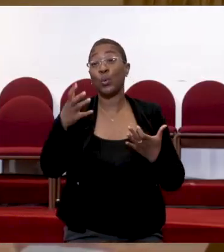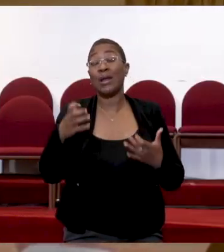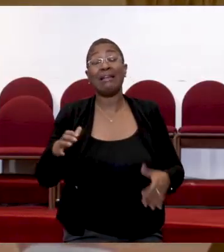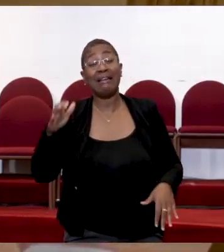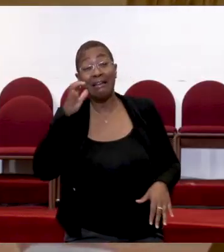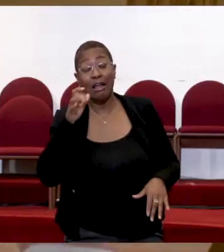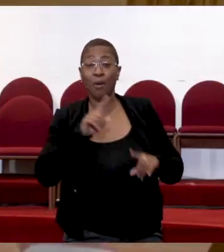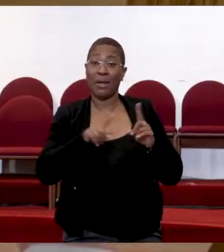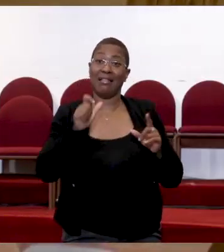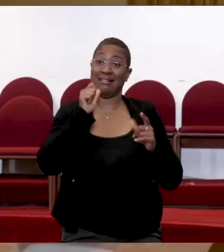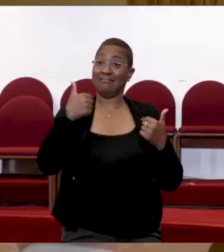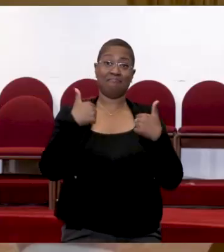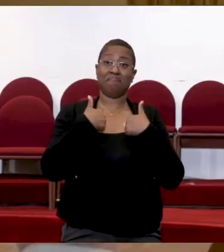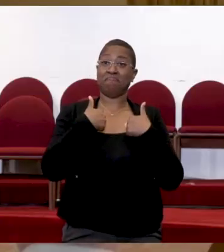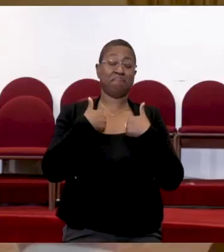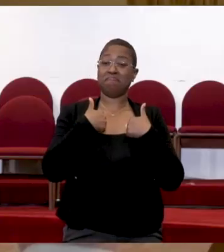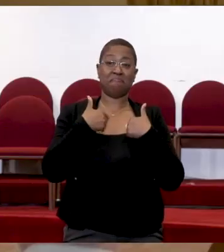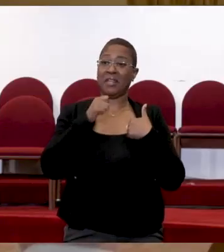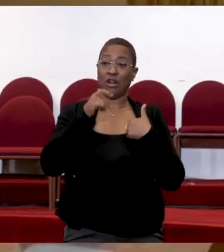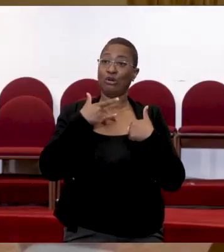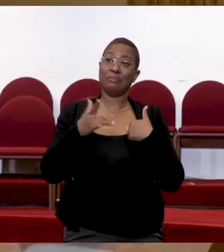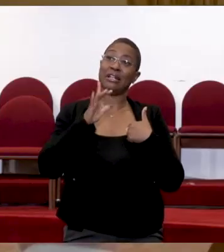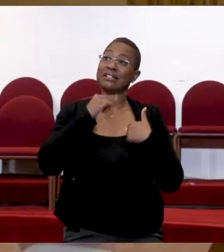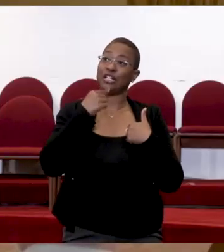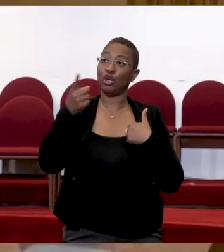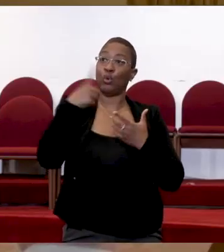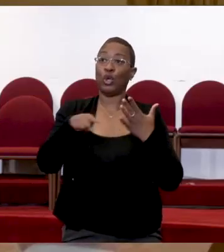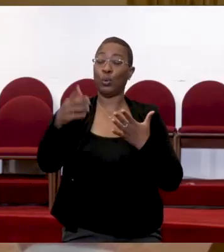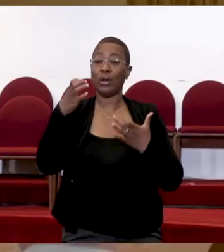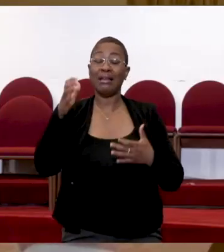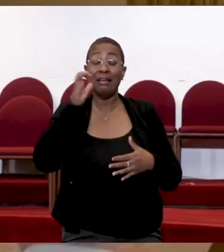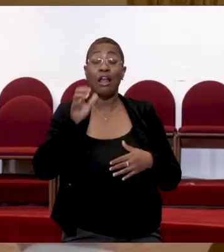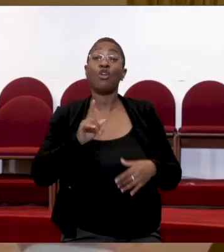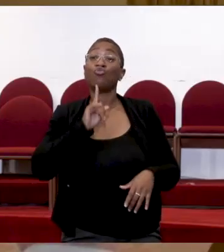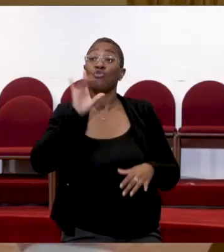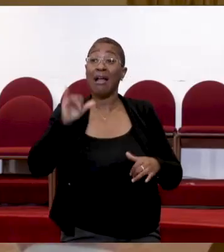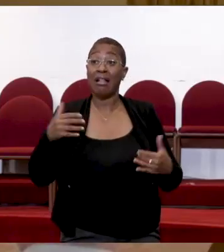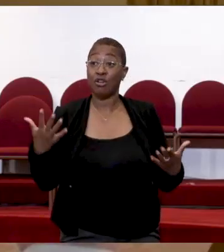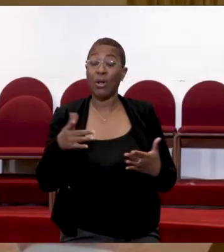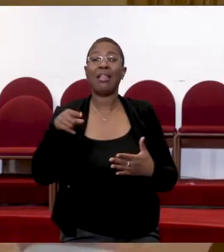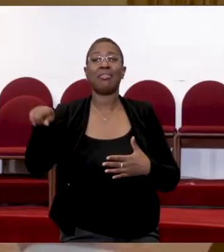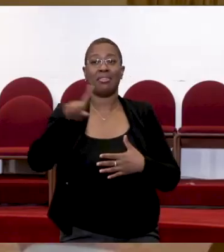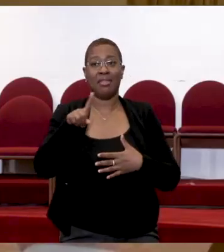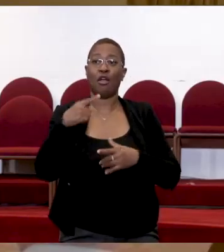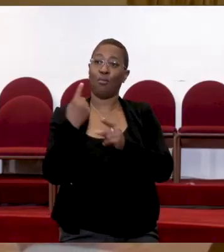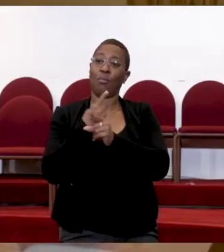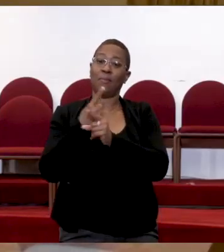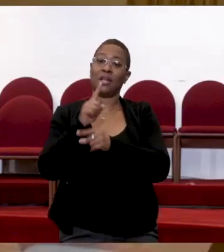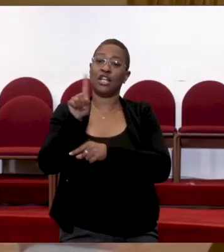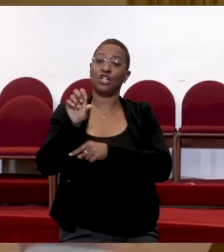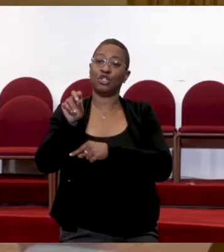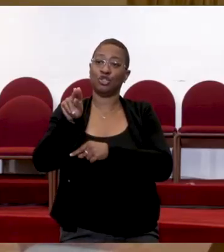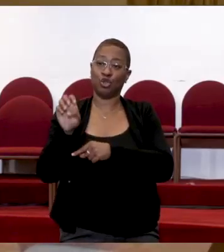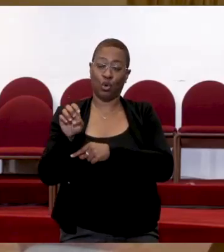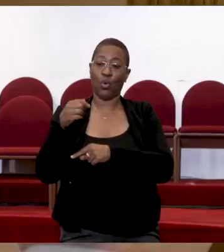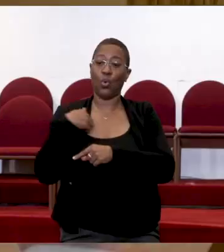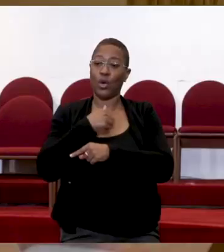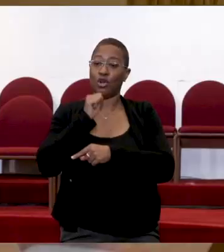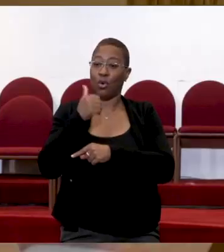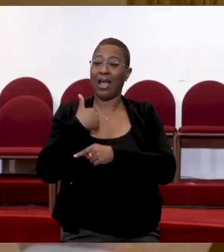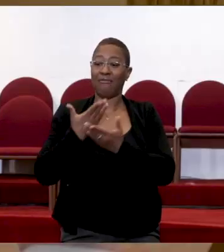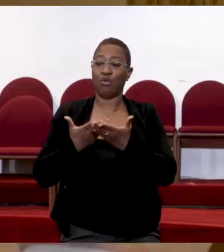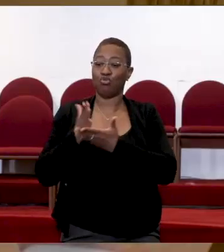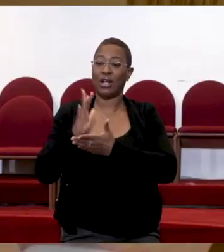But that's not me. And the reality is they are properly zoned. We don't have any right